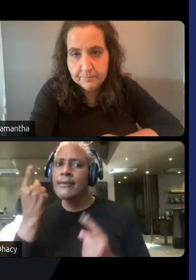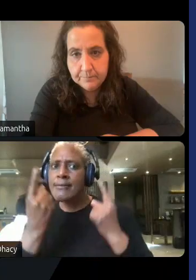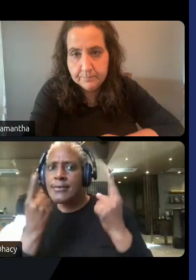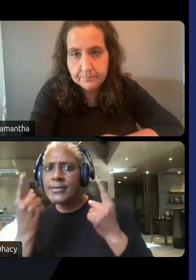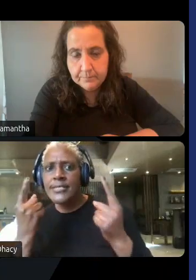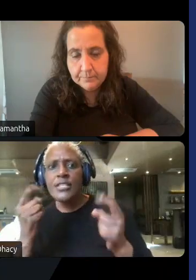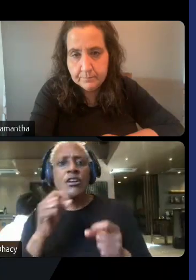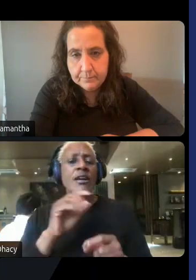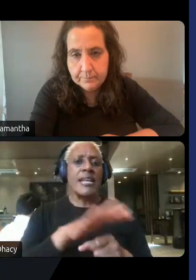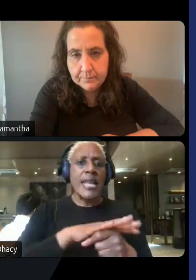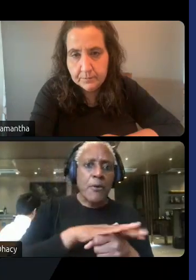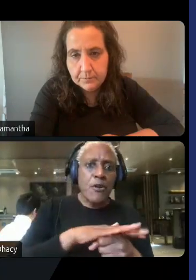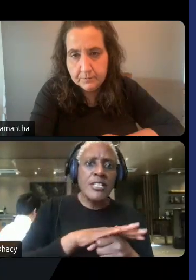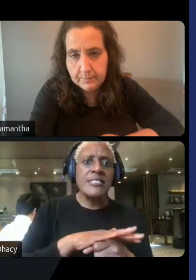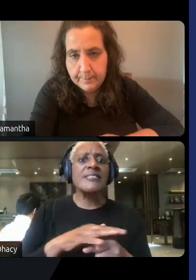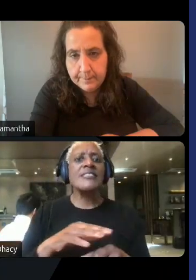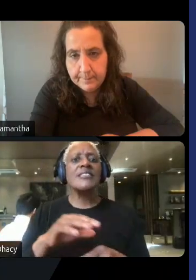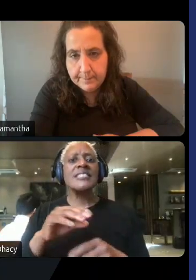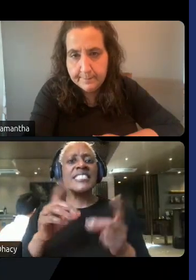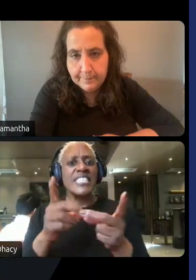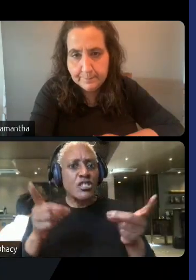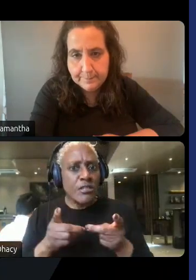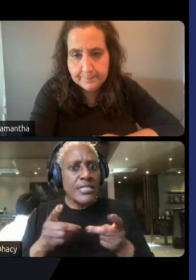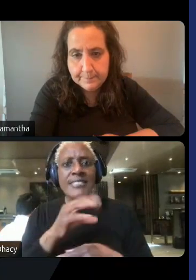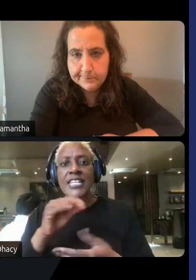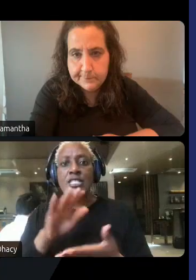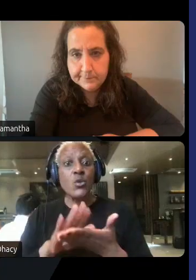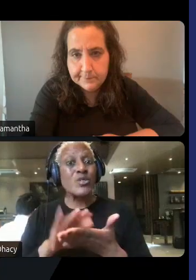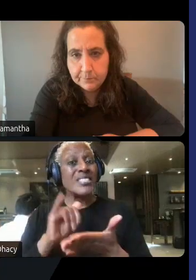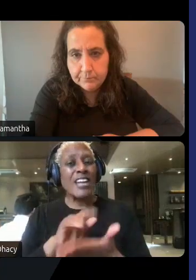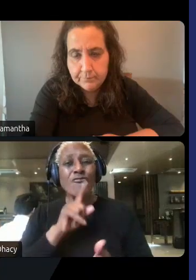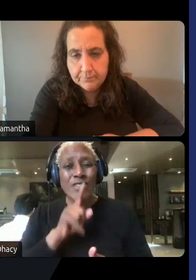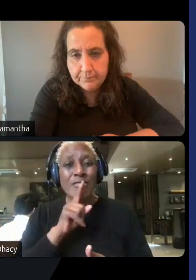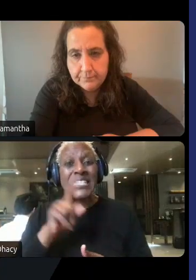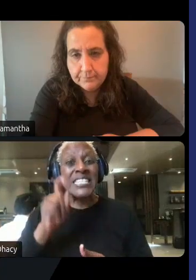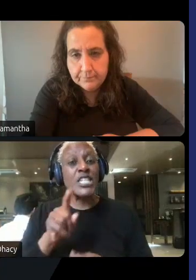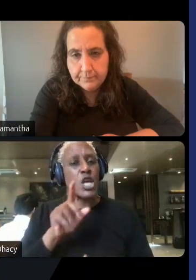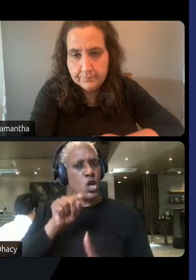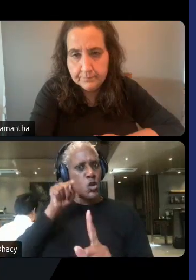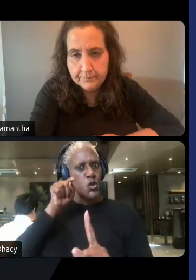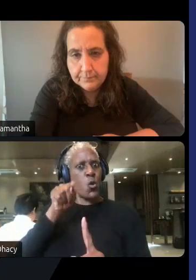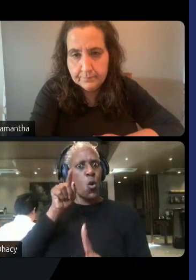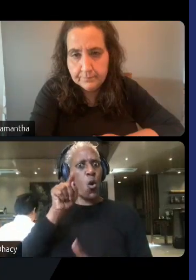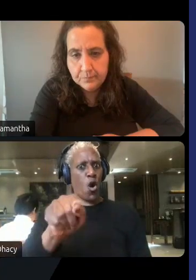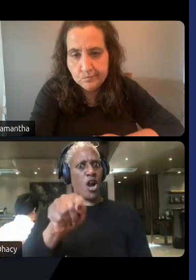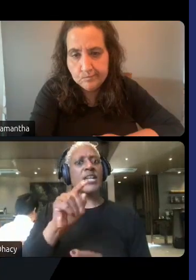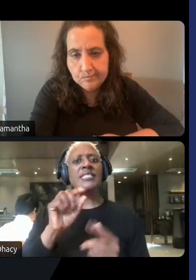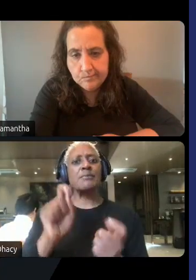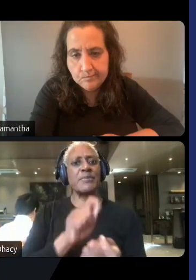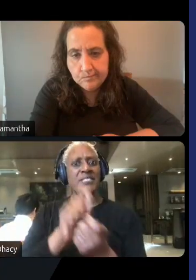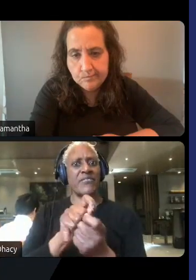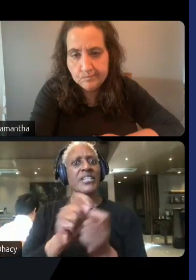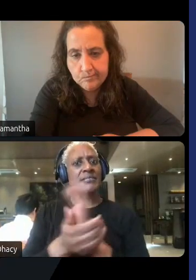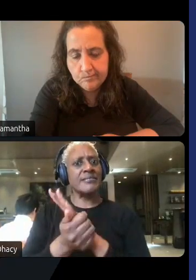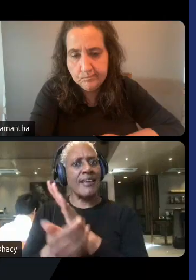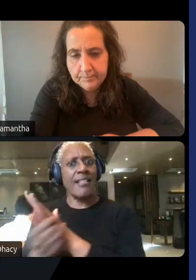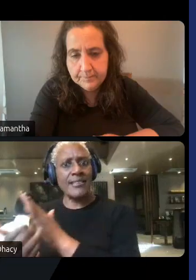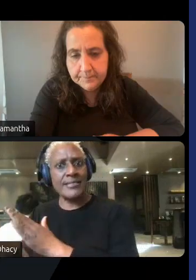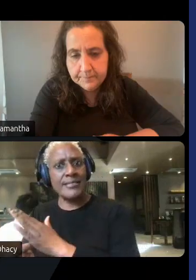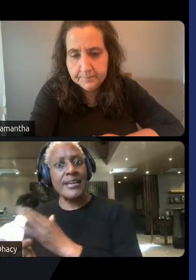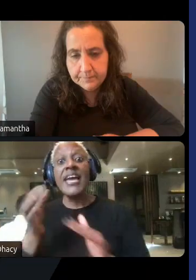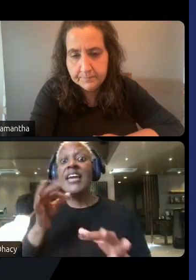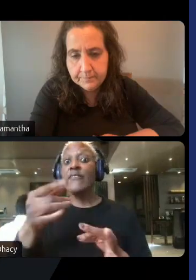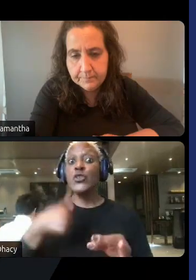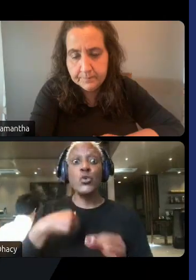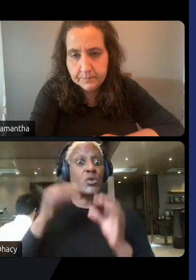where your talents are most needed. If you are certified in certain high demand subject